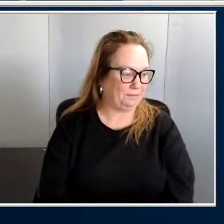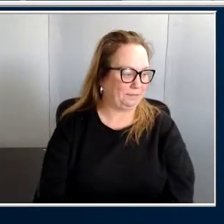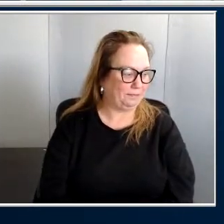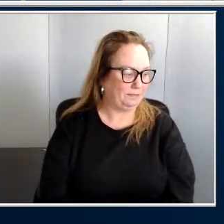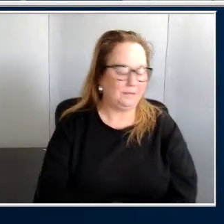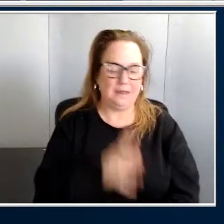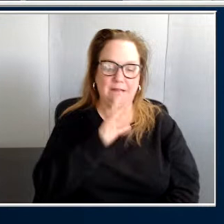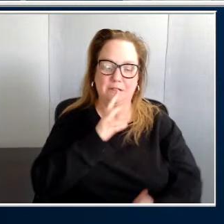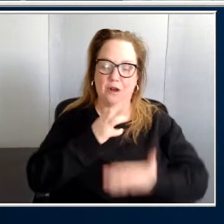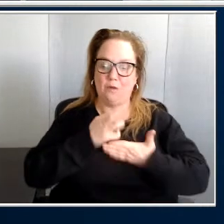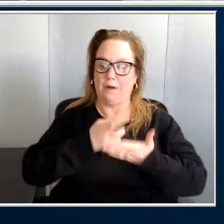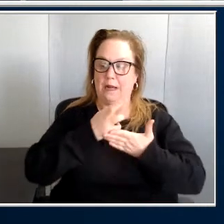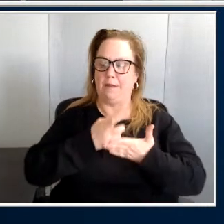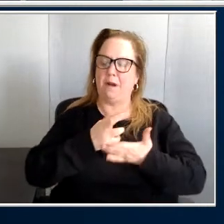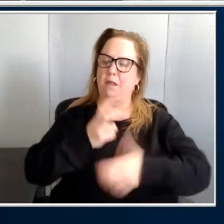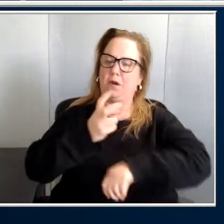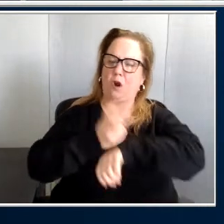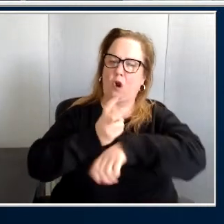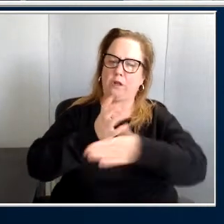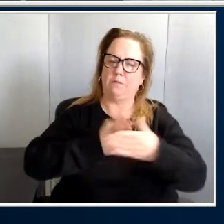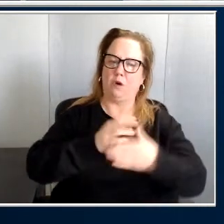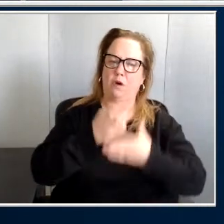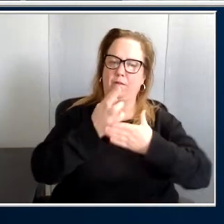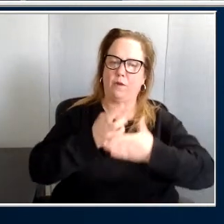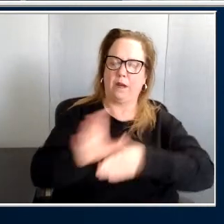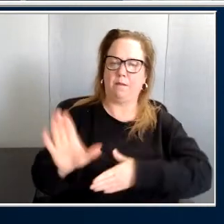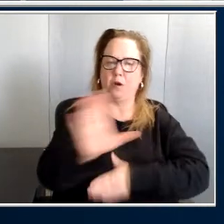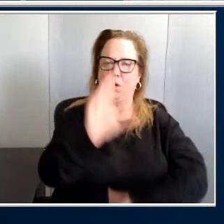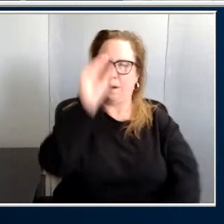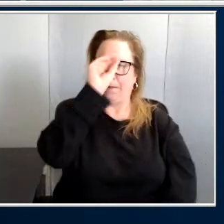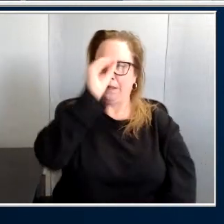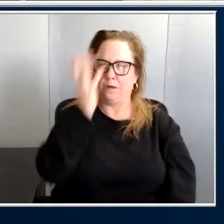rehab. What's the hardest part of rehab in your opinion?